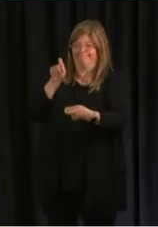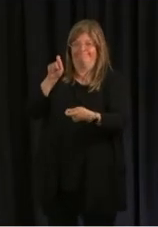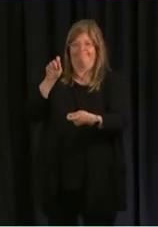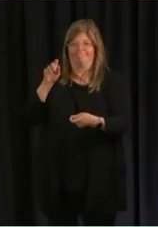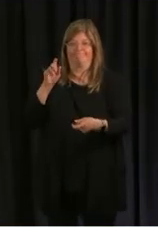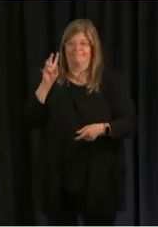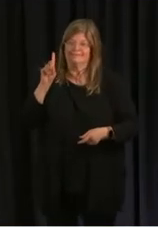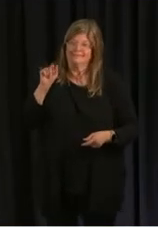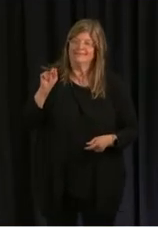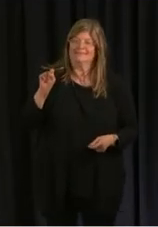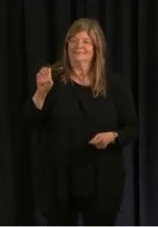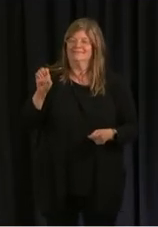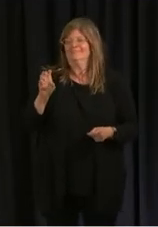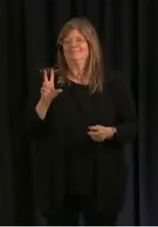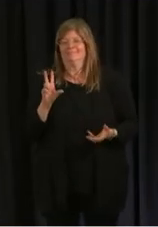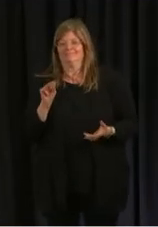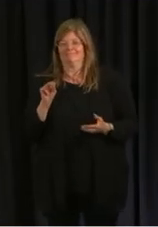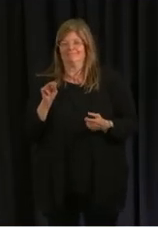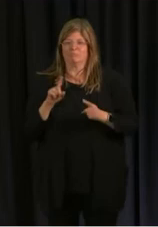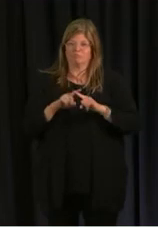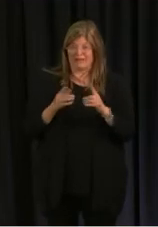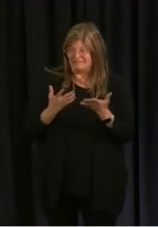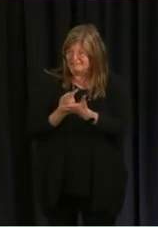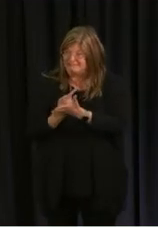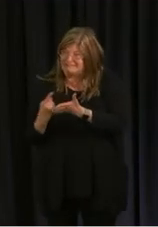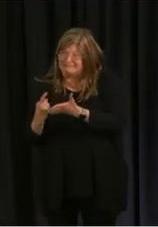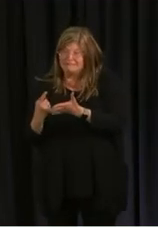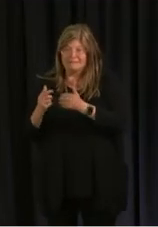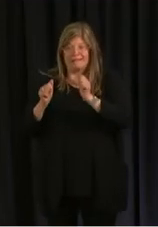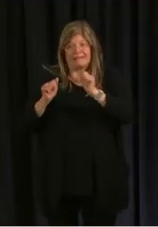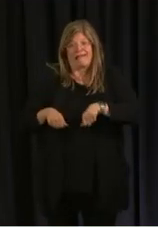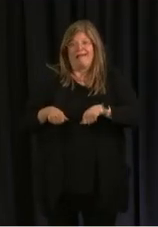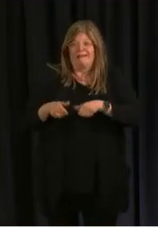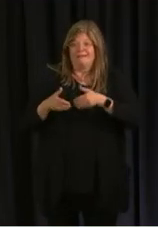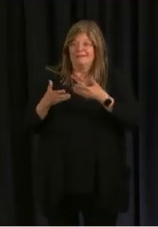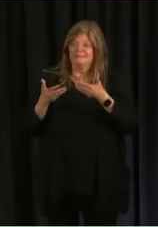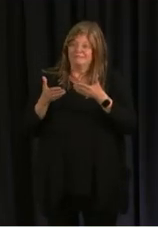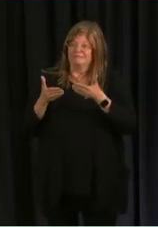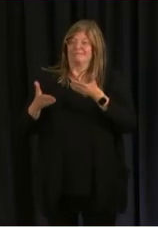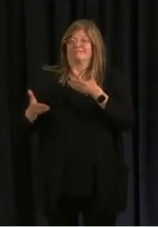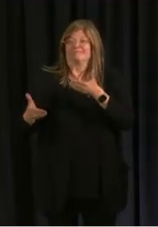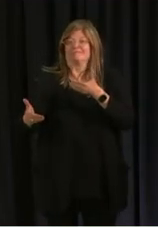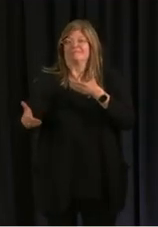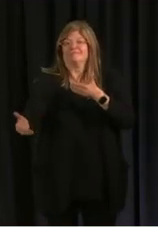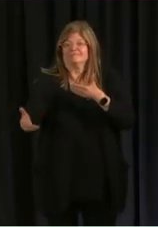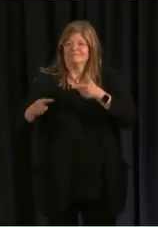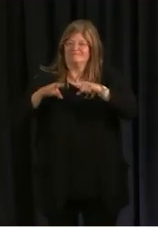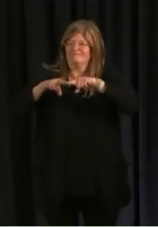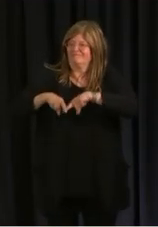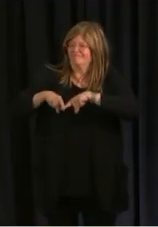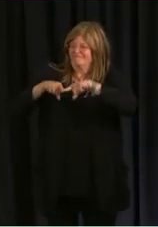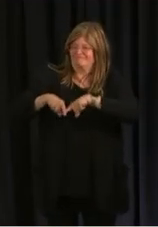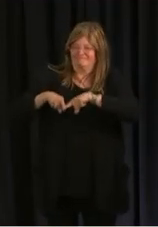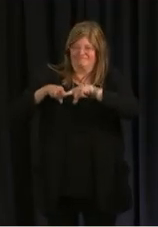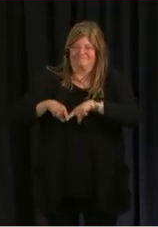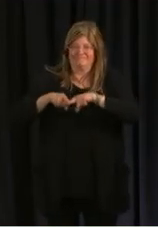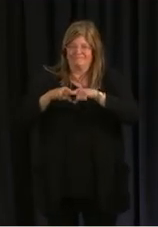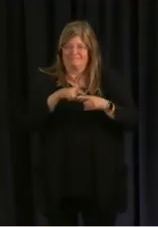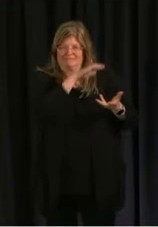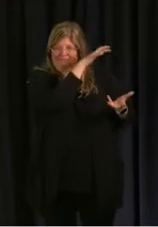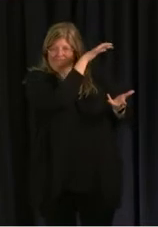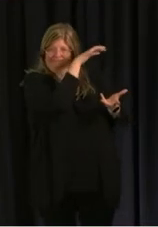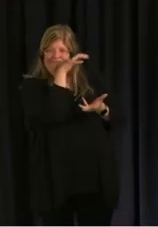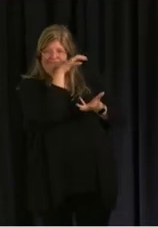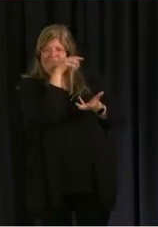could be, this week, or it could be a little further down. It really depends on the supply of vaccine, but we're focused on